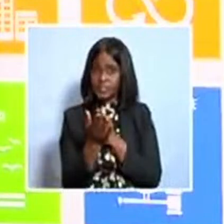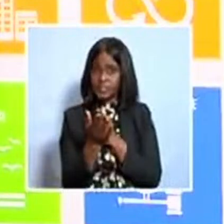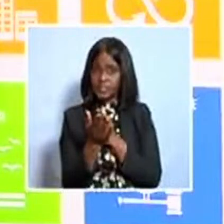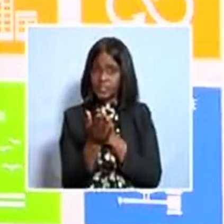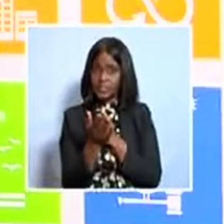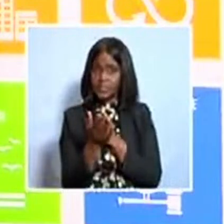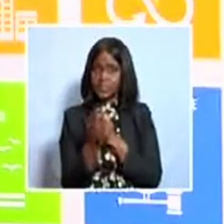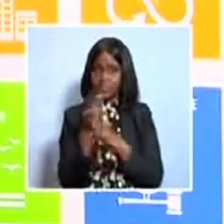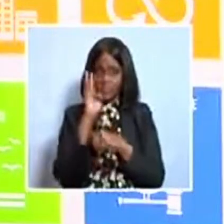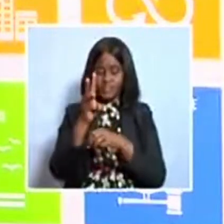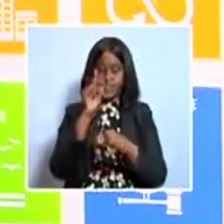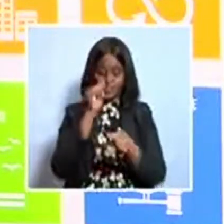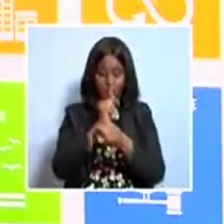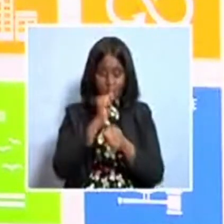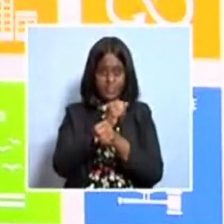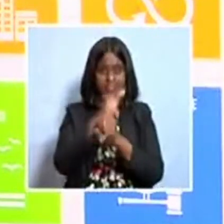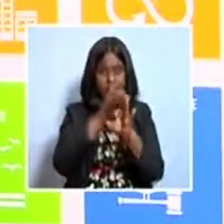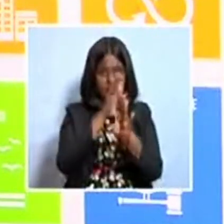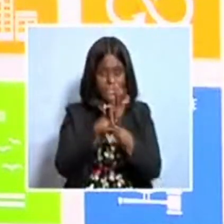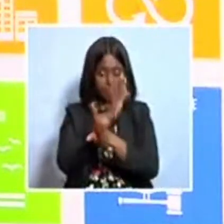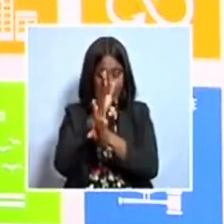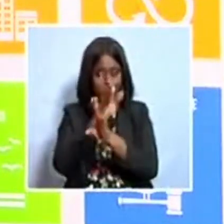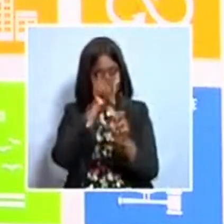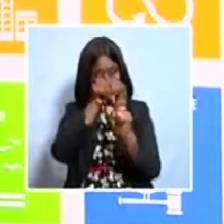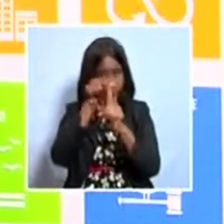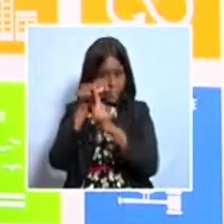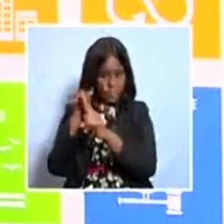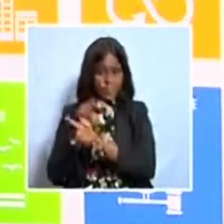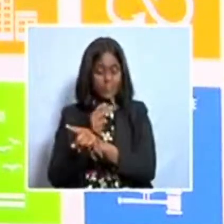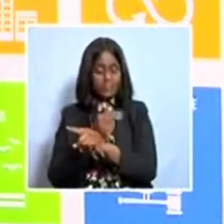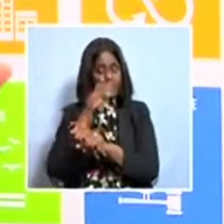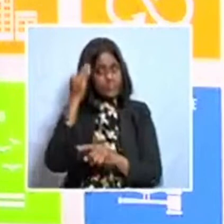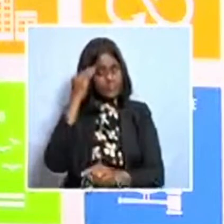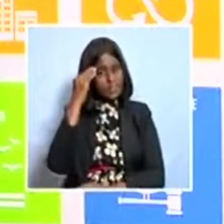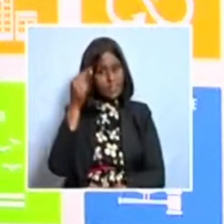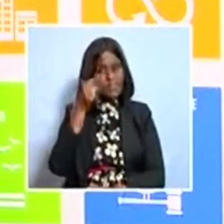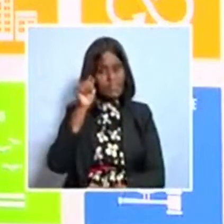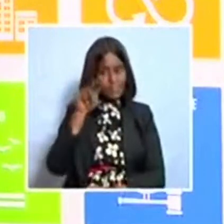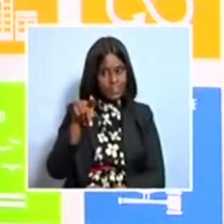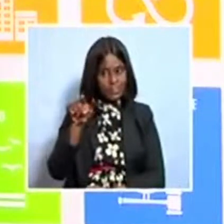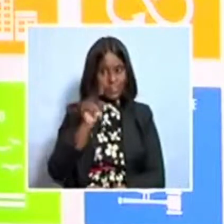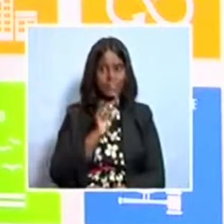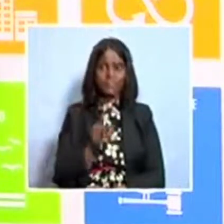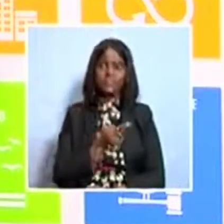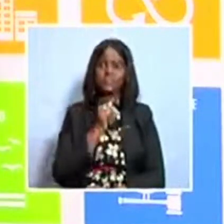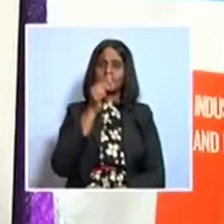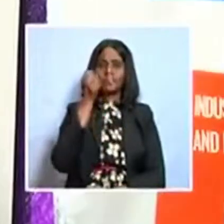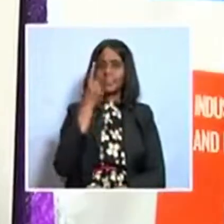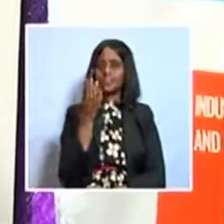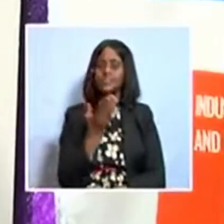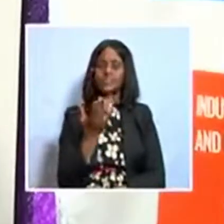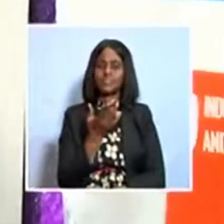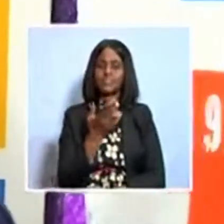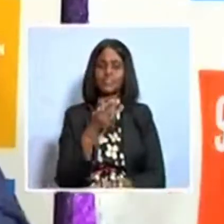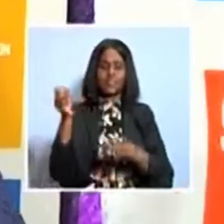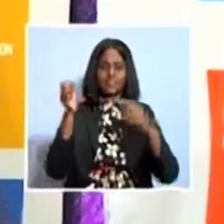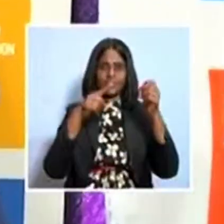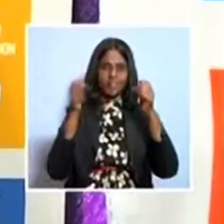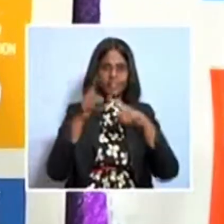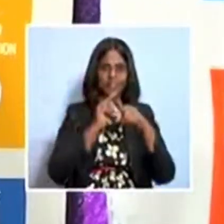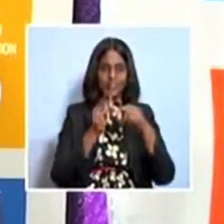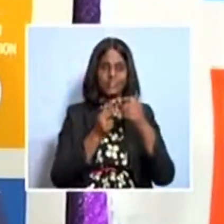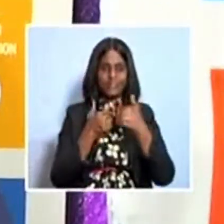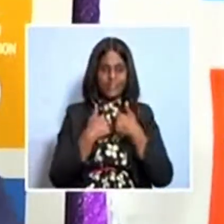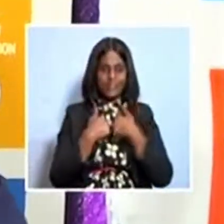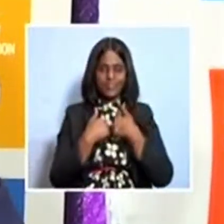because we'll be working towards a non-target. We know the gap, but we don't understand the gap. Let's get to the text messages. I know we do